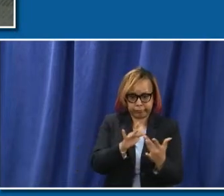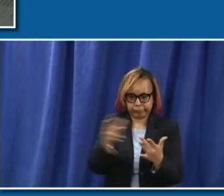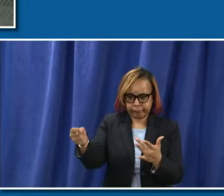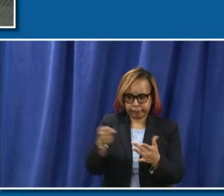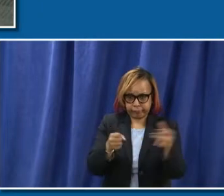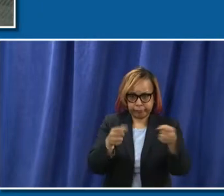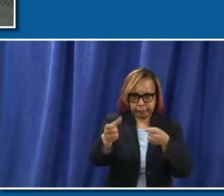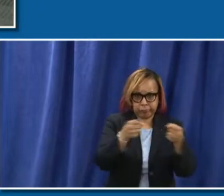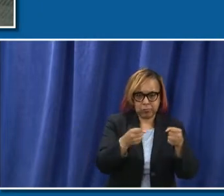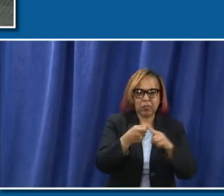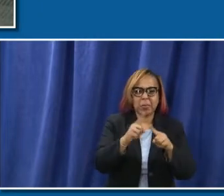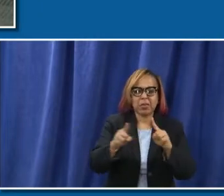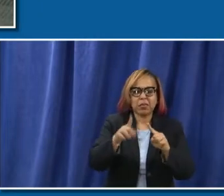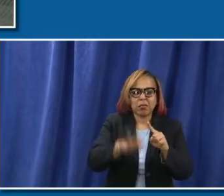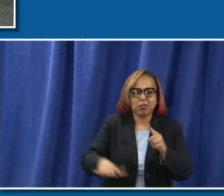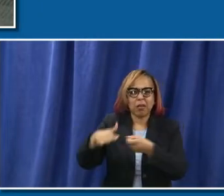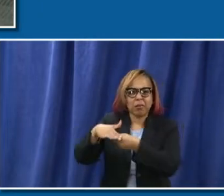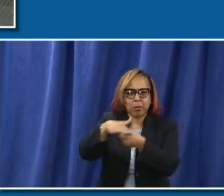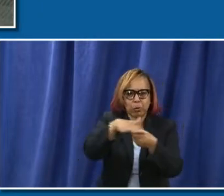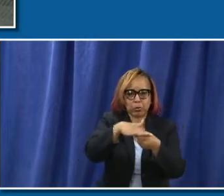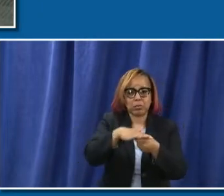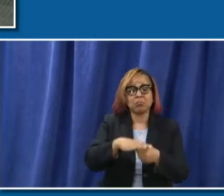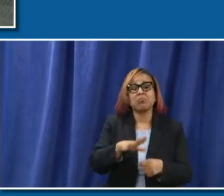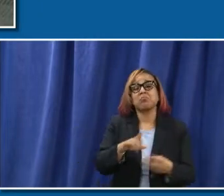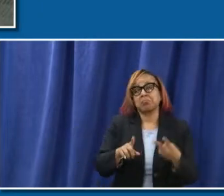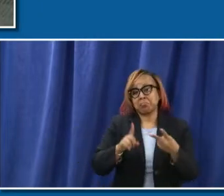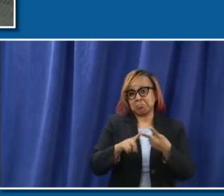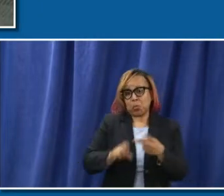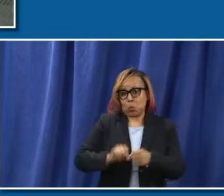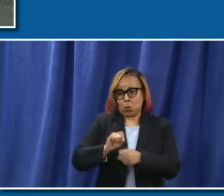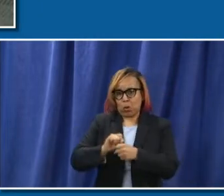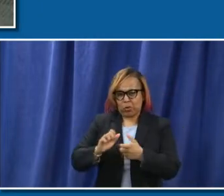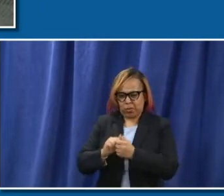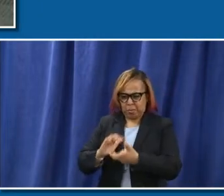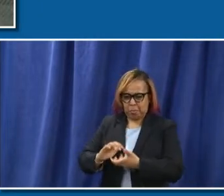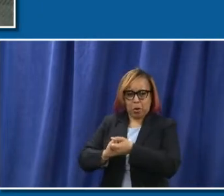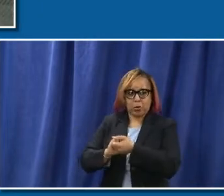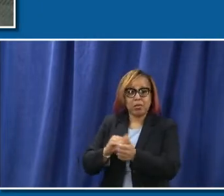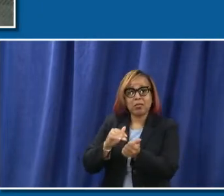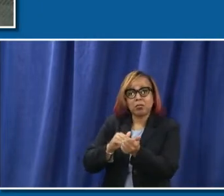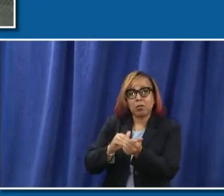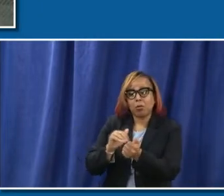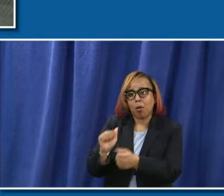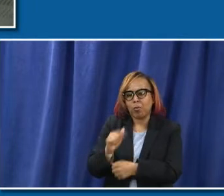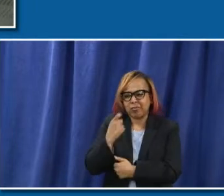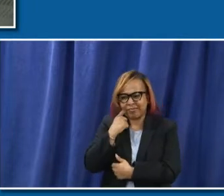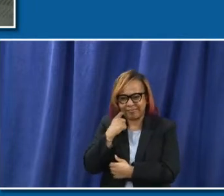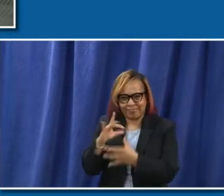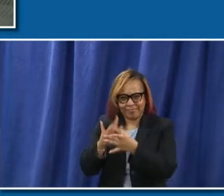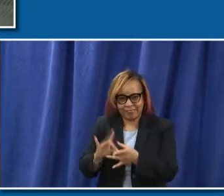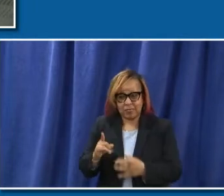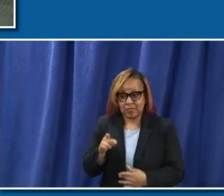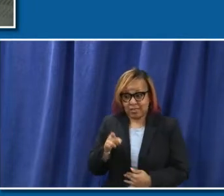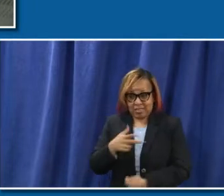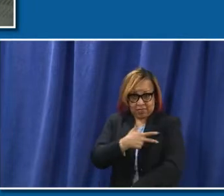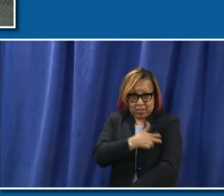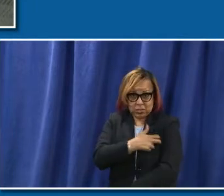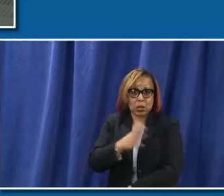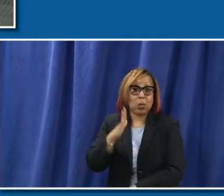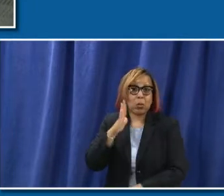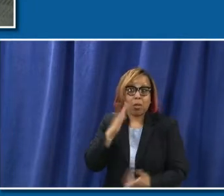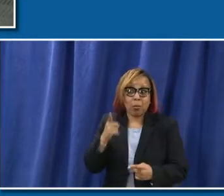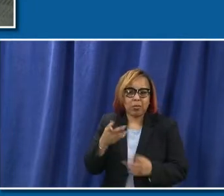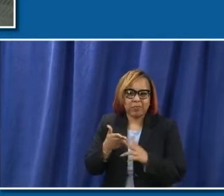from lots of different neighborhoods. Another thing we're doing is we're working with our partners, and like Dr. Arwady said, we expect a lot of this vaccination to occur